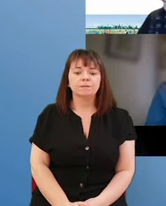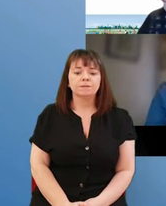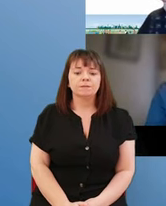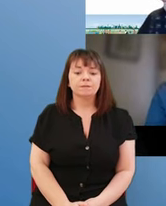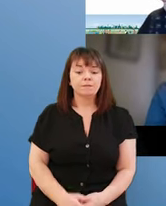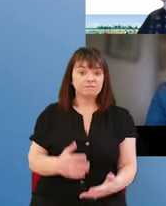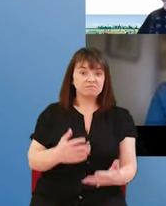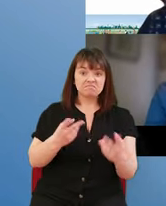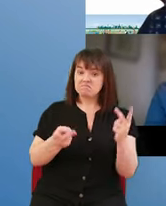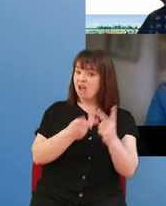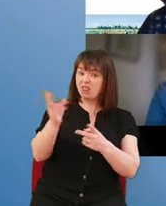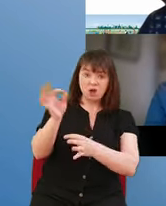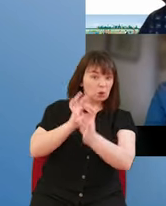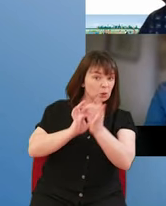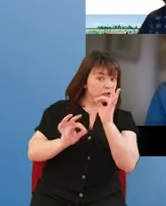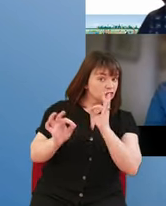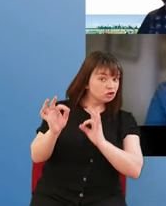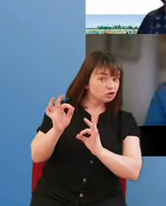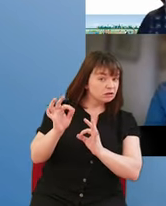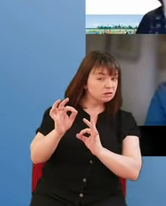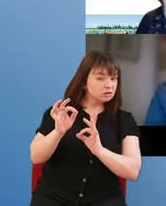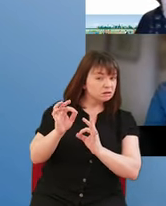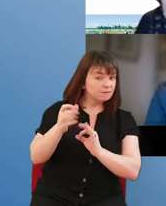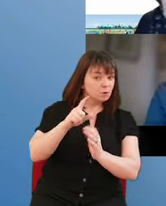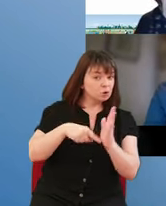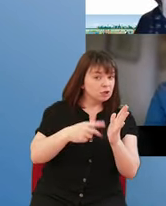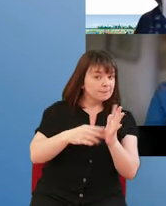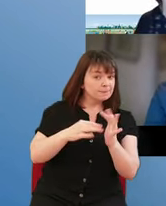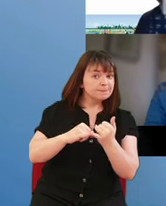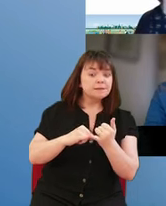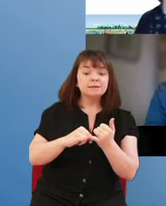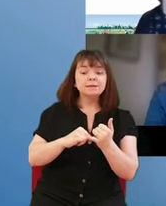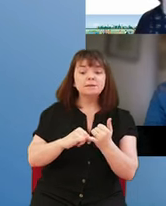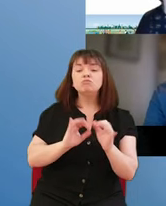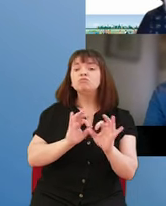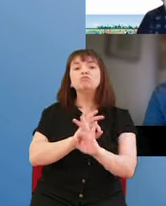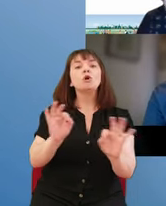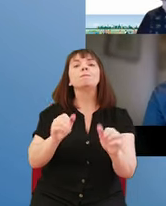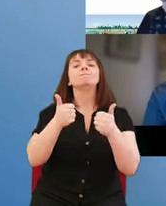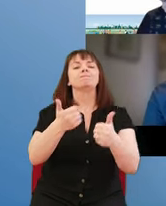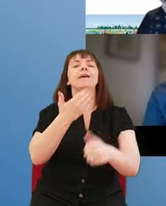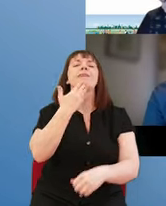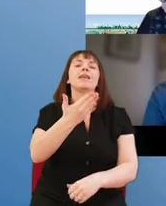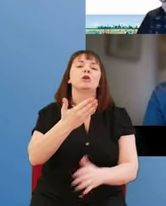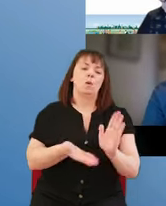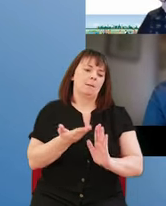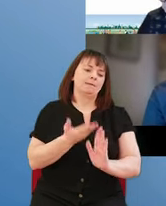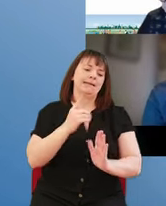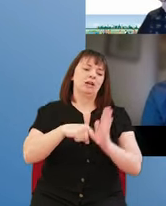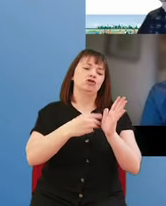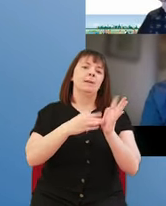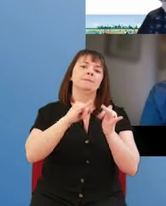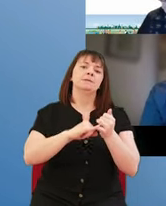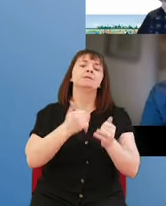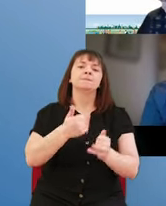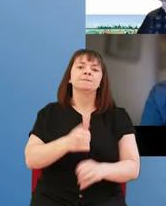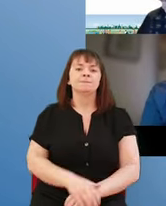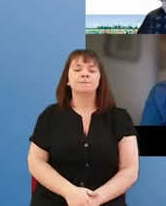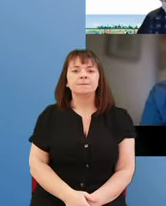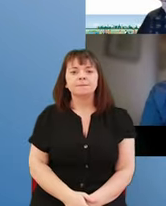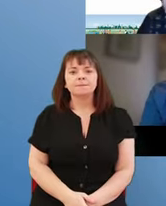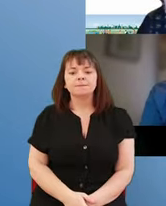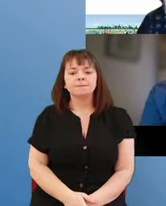We shall see what happens with the prescribing. Thank you for that. I think that comes the end of